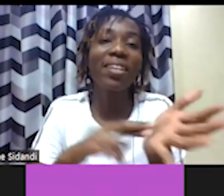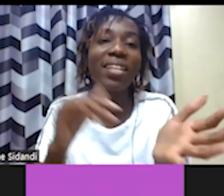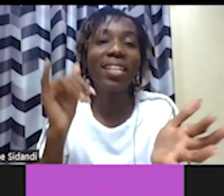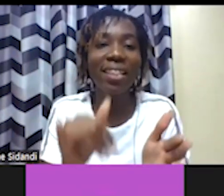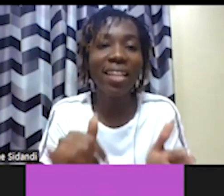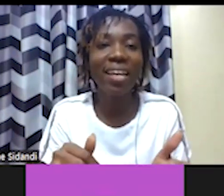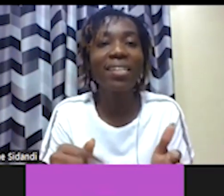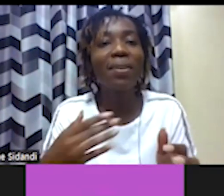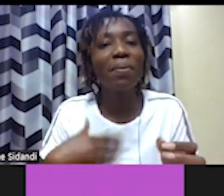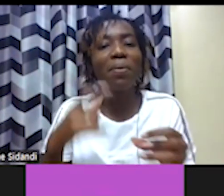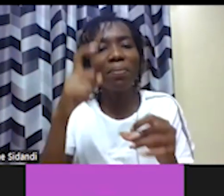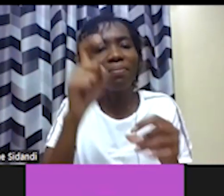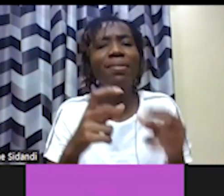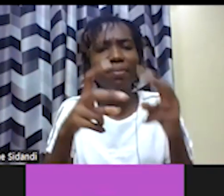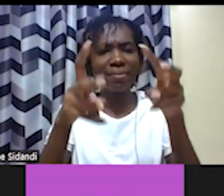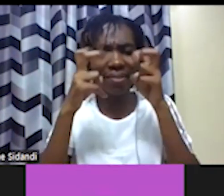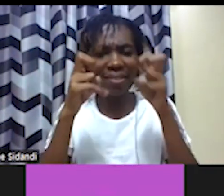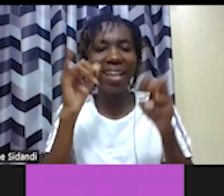I needed to catch that one.